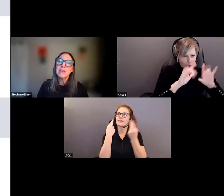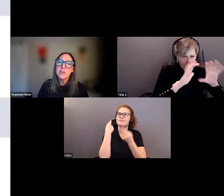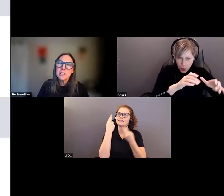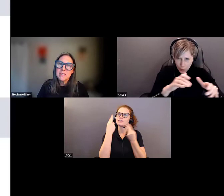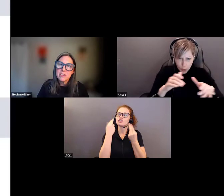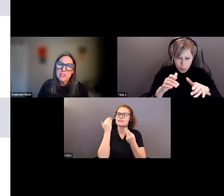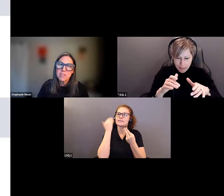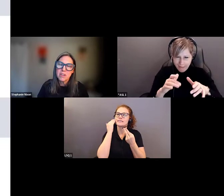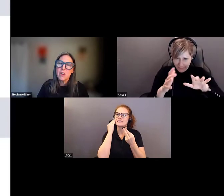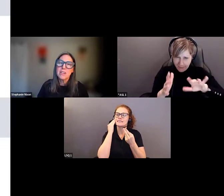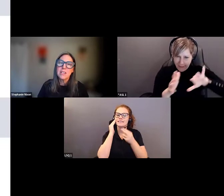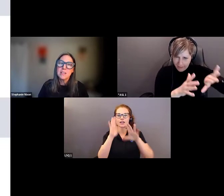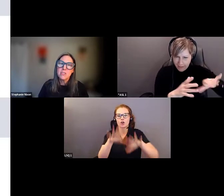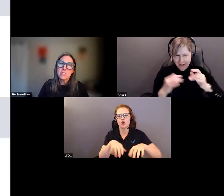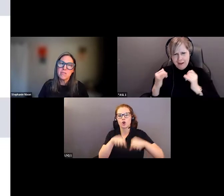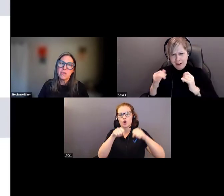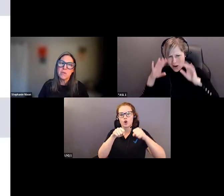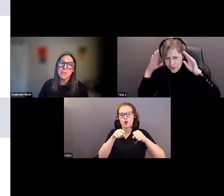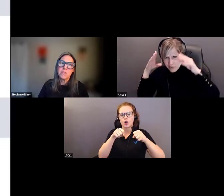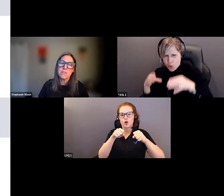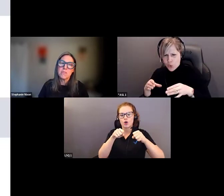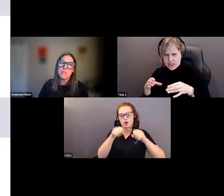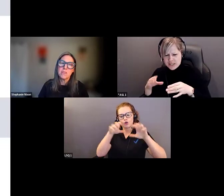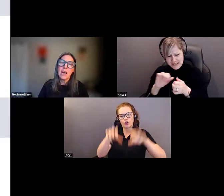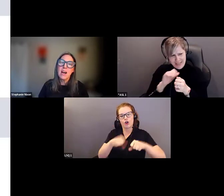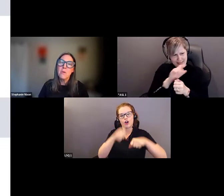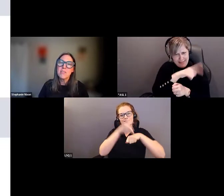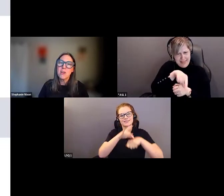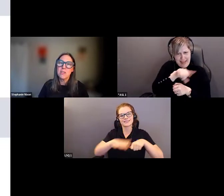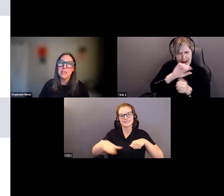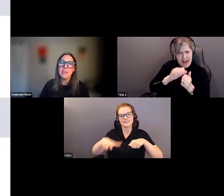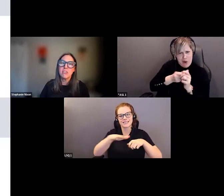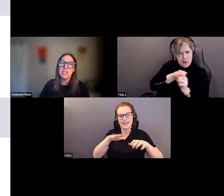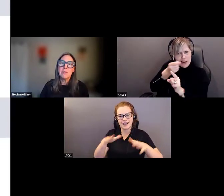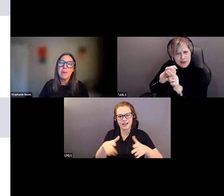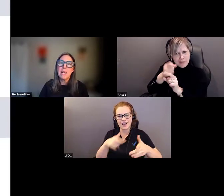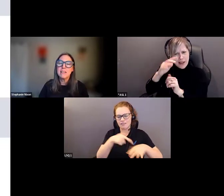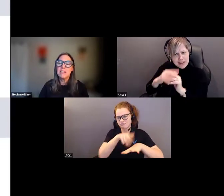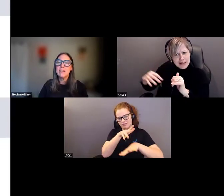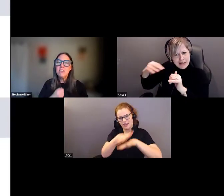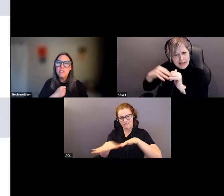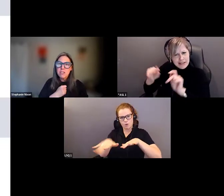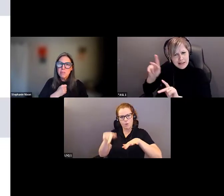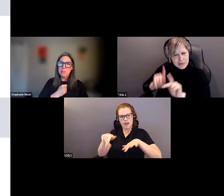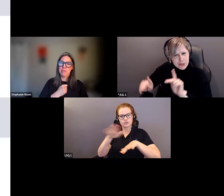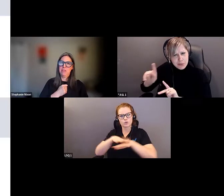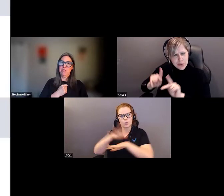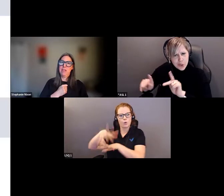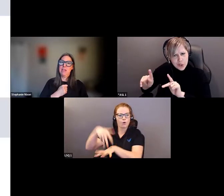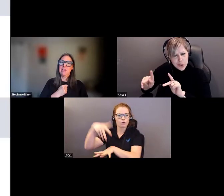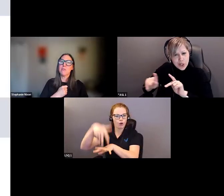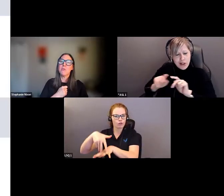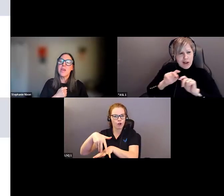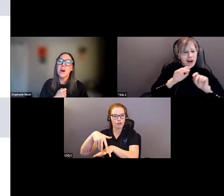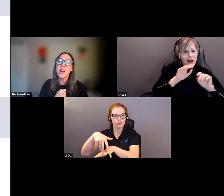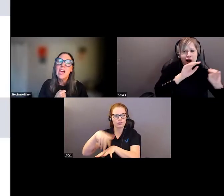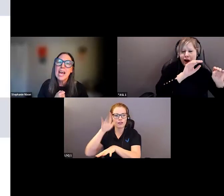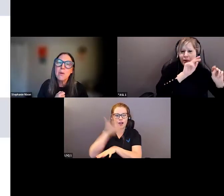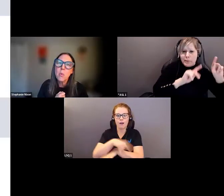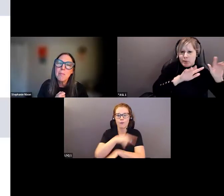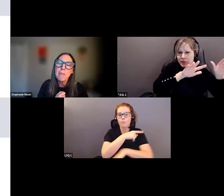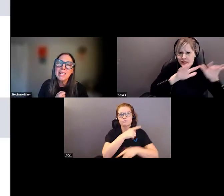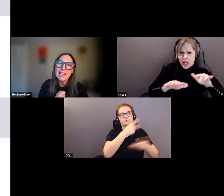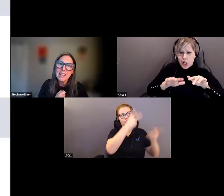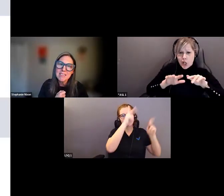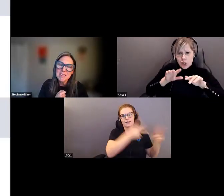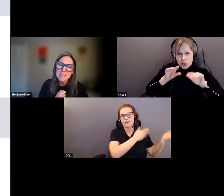is the impact on Indigenous folks. How has colonization impacted Indigenous people's understanding of who they are,